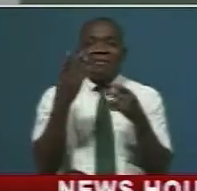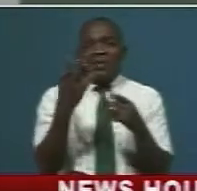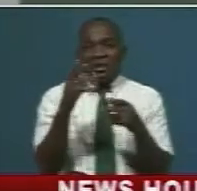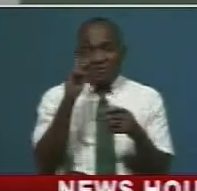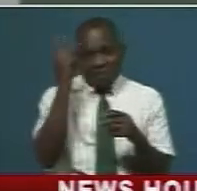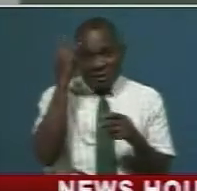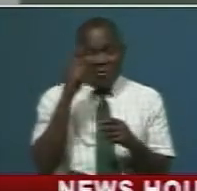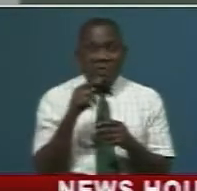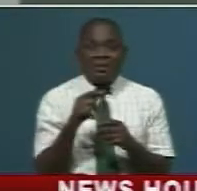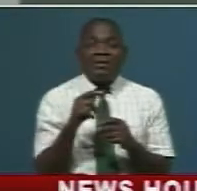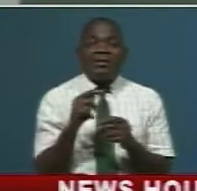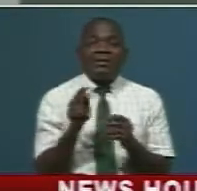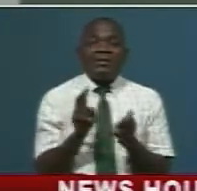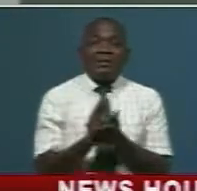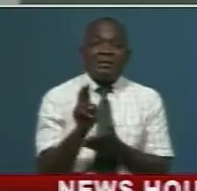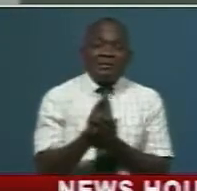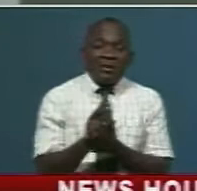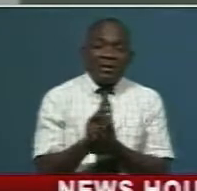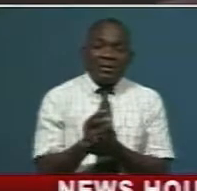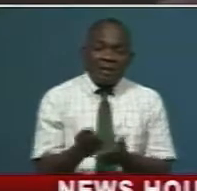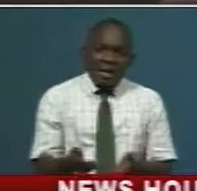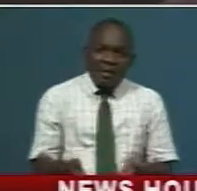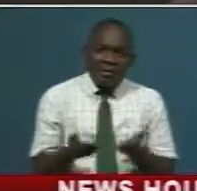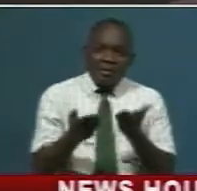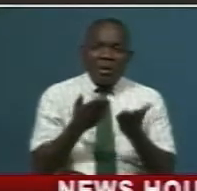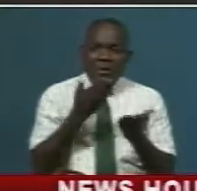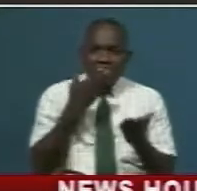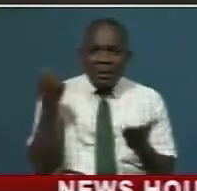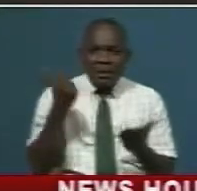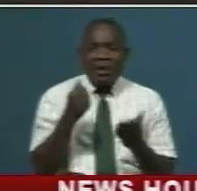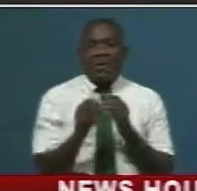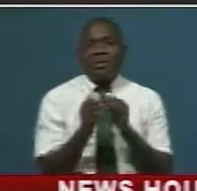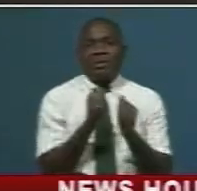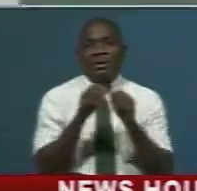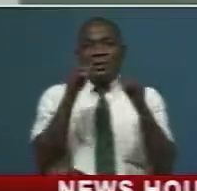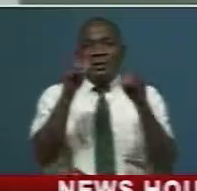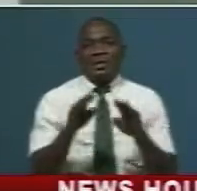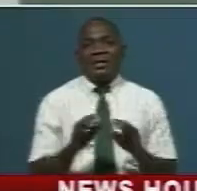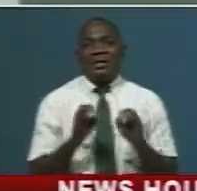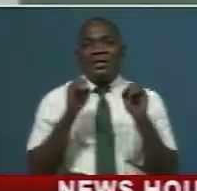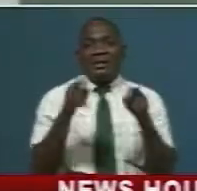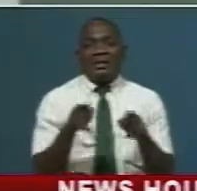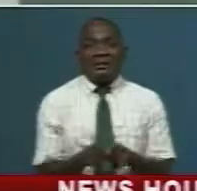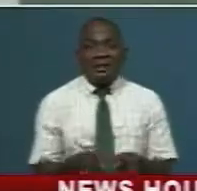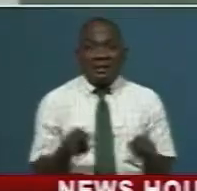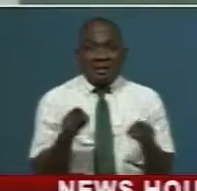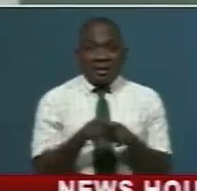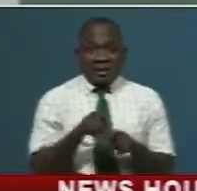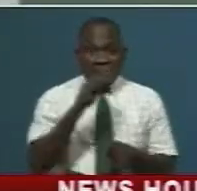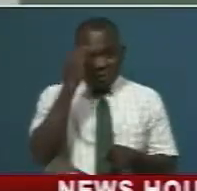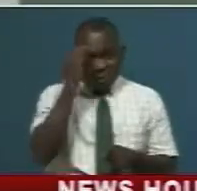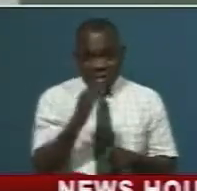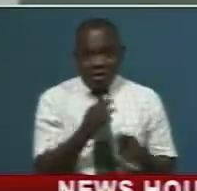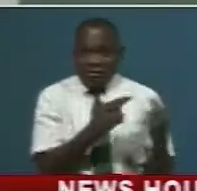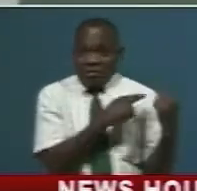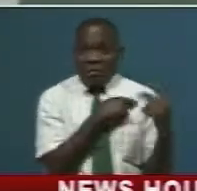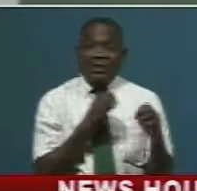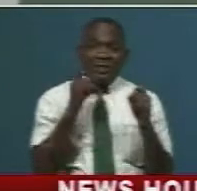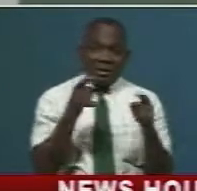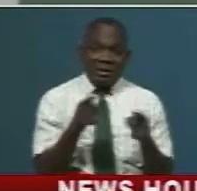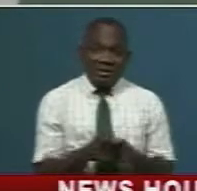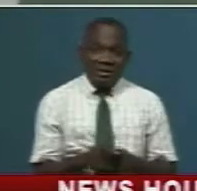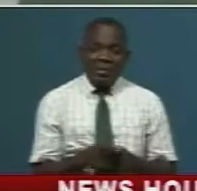universities to promote perfect competition for teacher education in Ghana. As education minister,